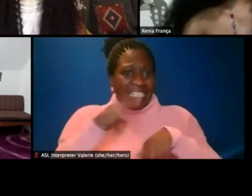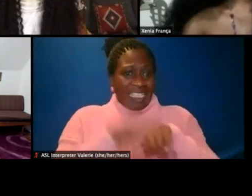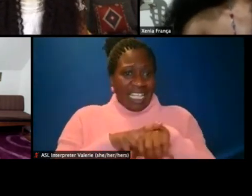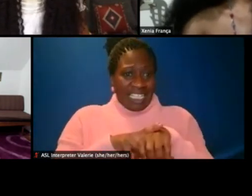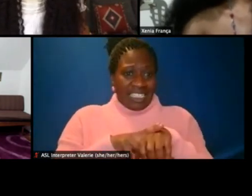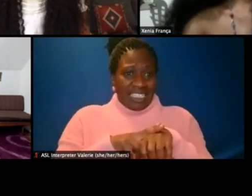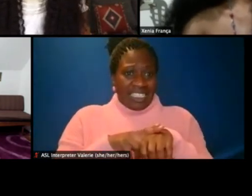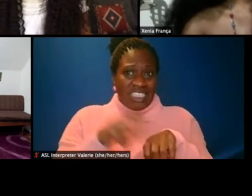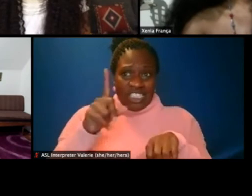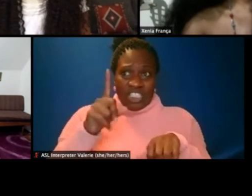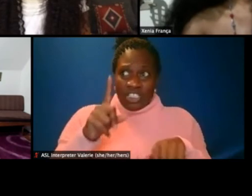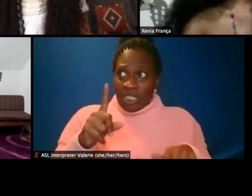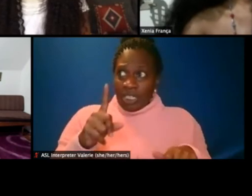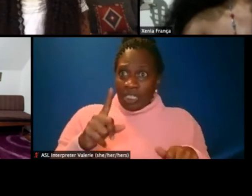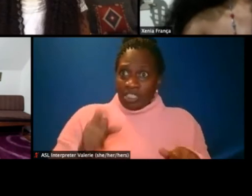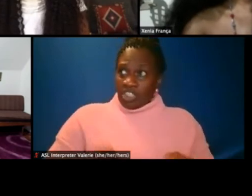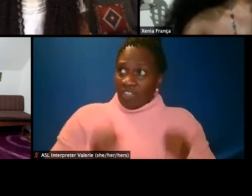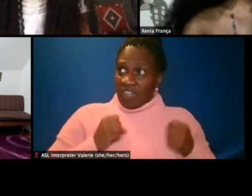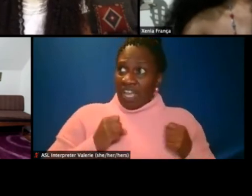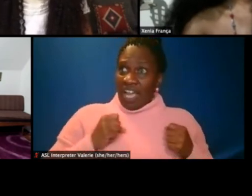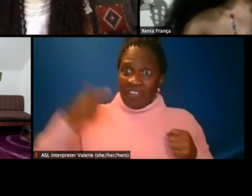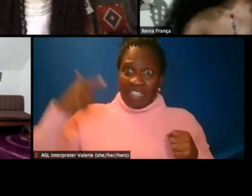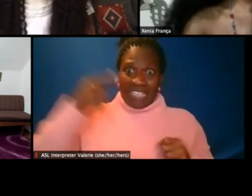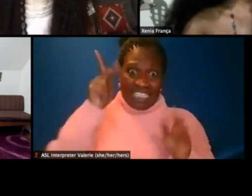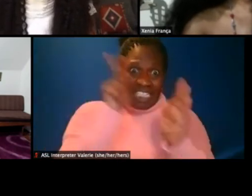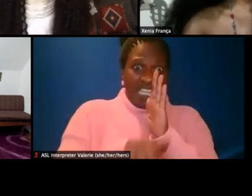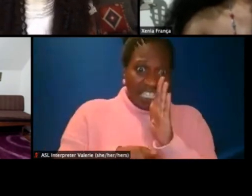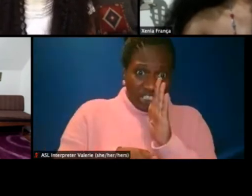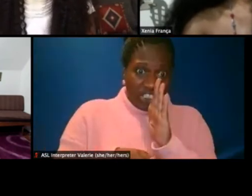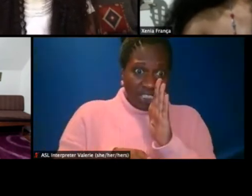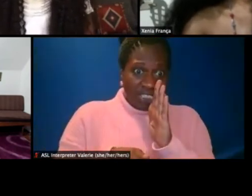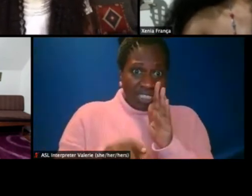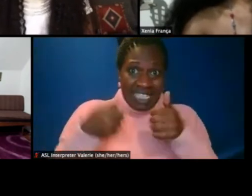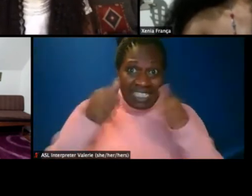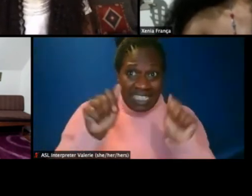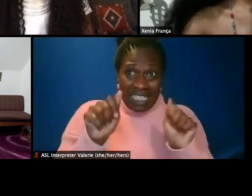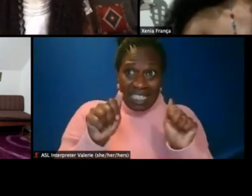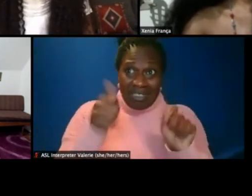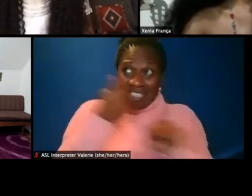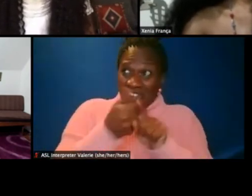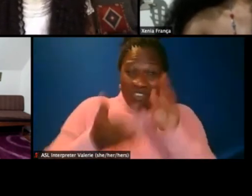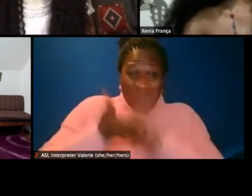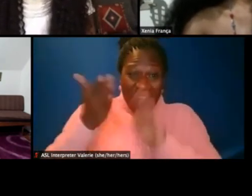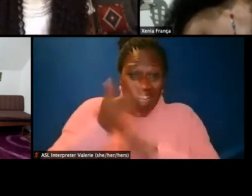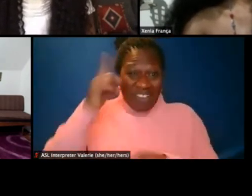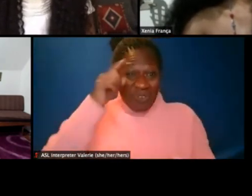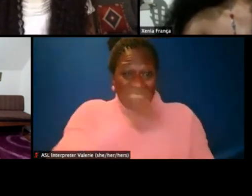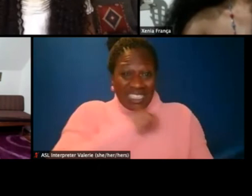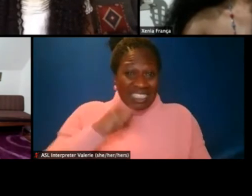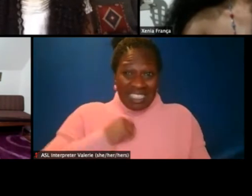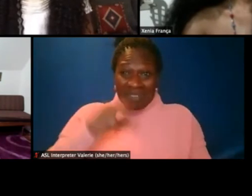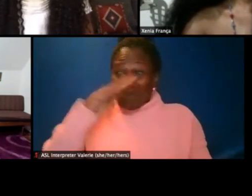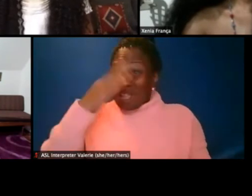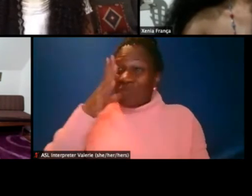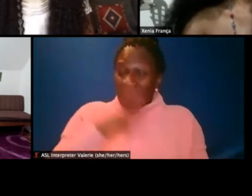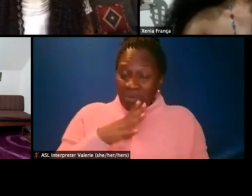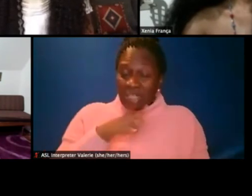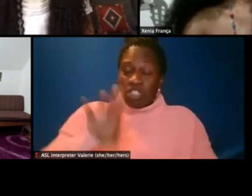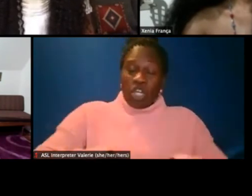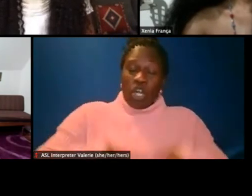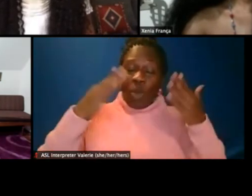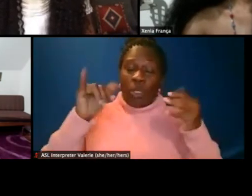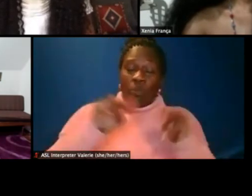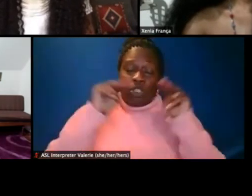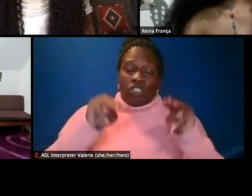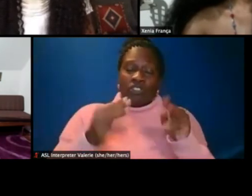an assassination attempt. Okay, just because she was running for Senate and she was a Black woman. And she opened the Banneker Douglas Museum, or